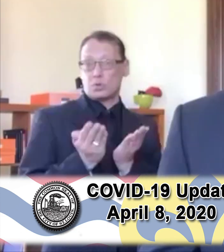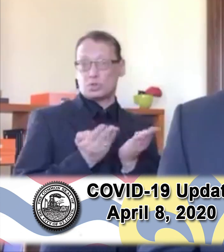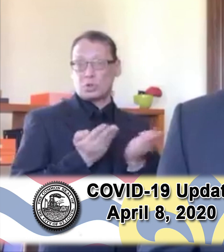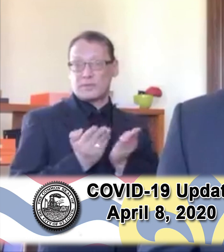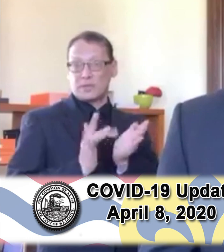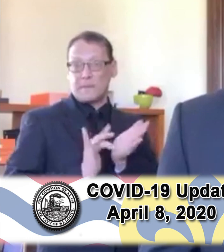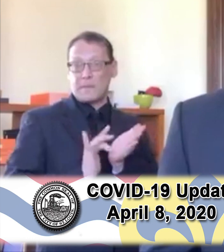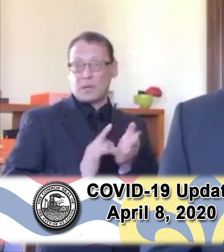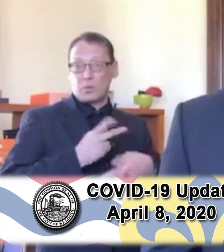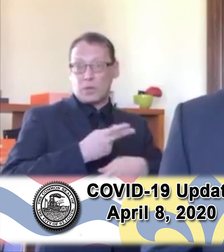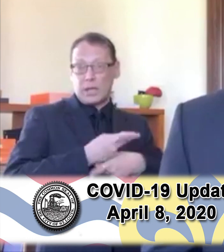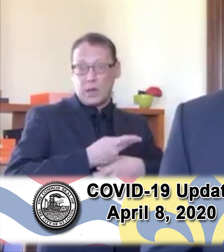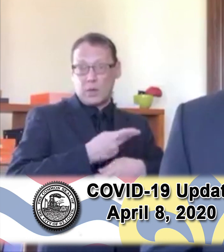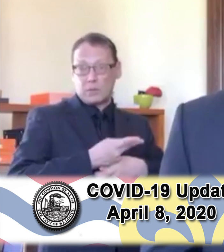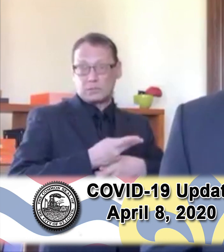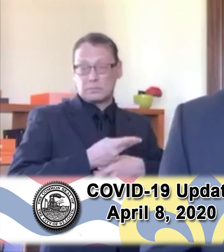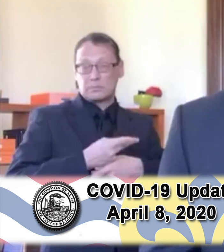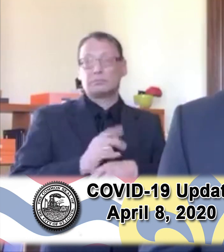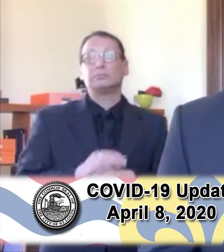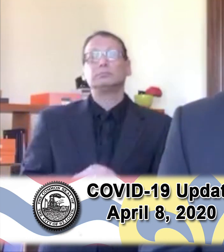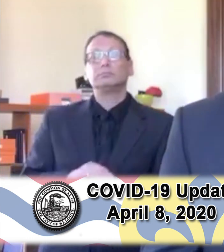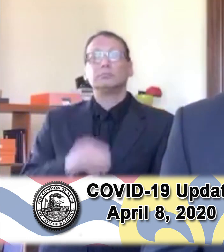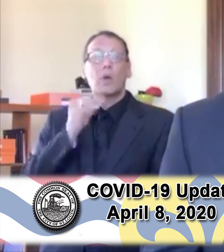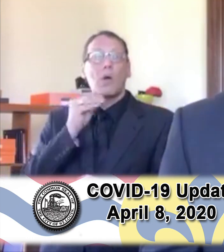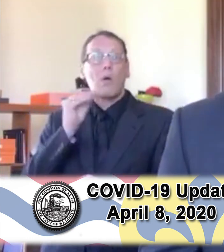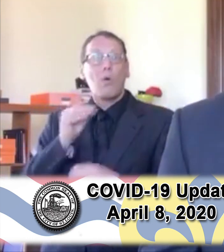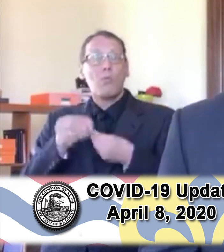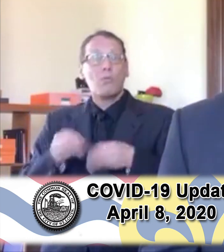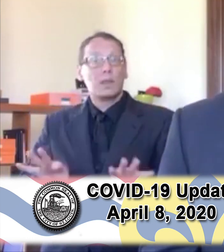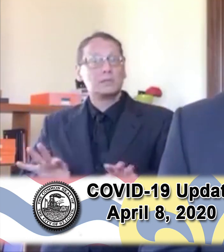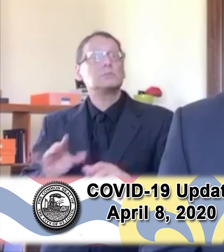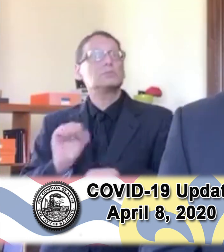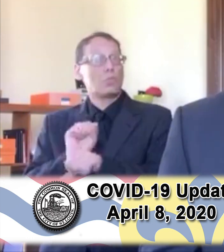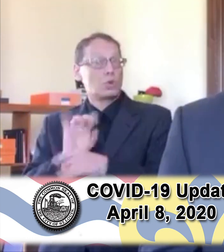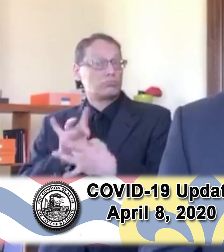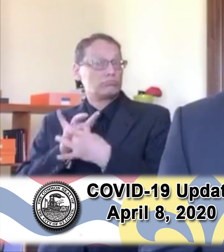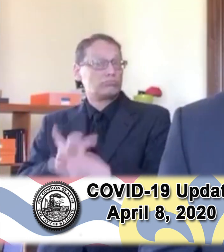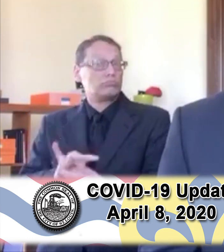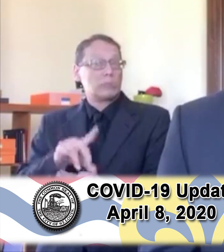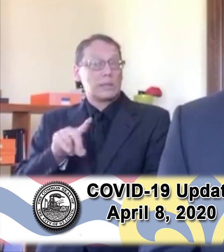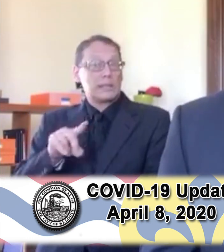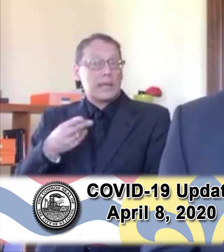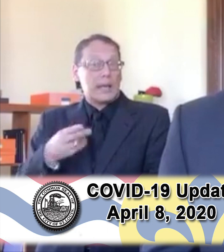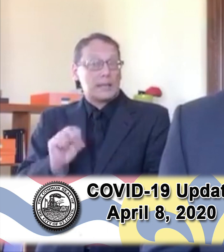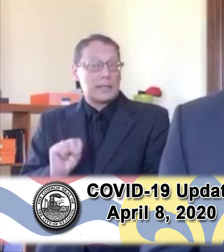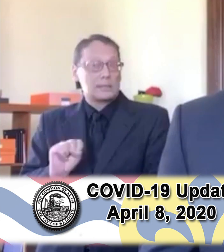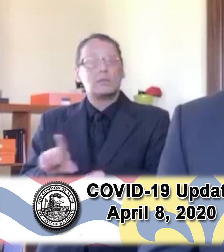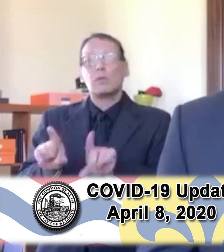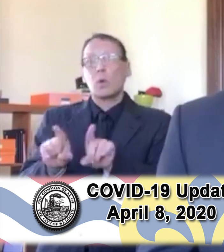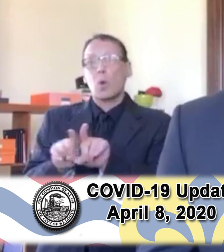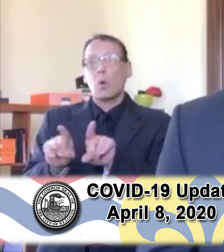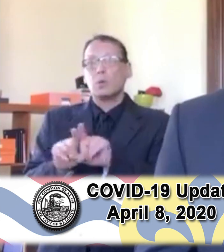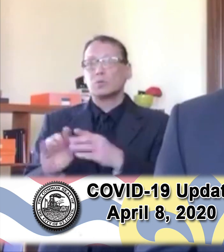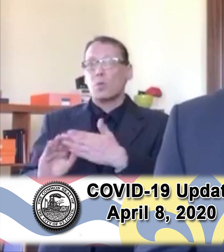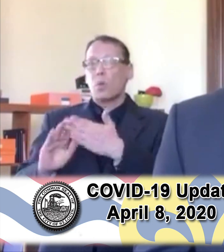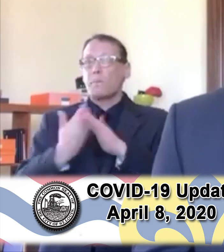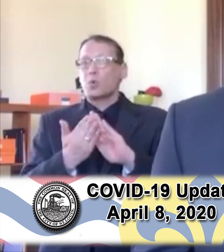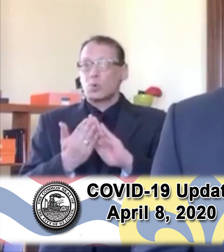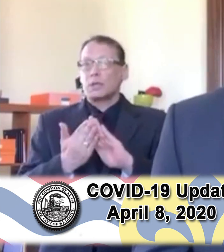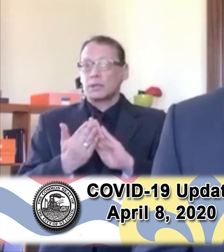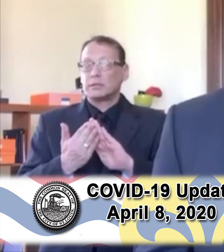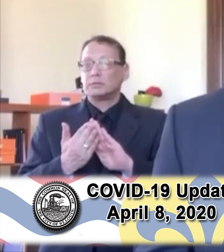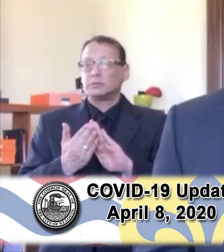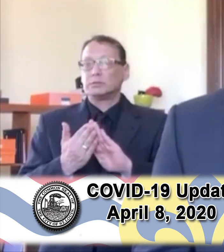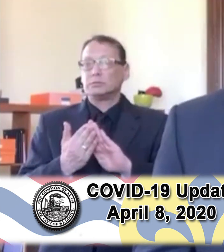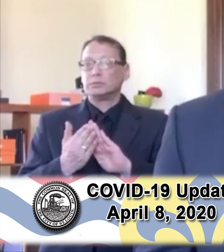manner. For unhoused individuals, the health department is working really closely with the Department of Human Services, as well as community stakeholders, which includes